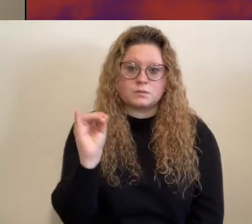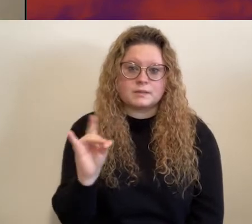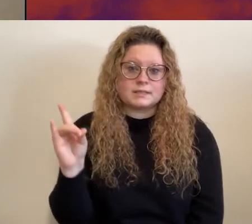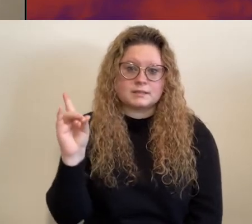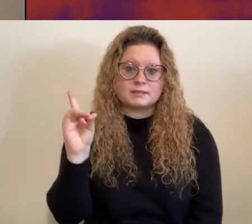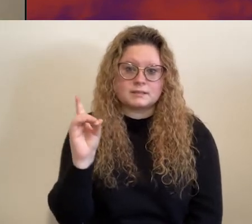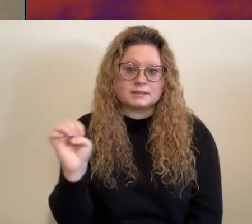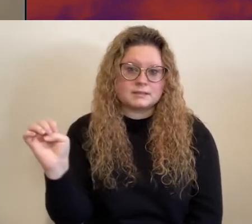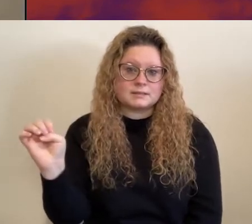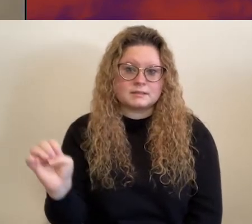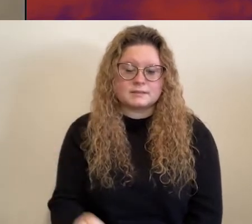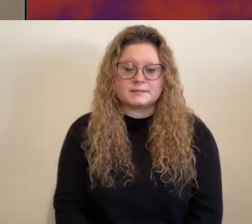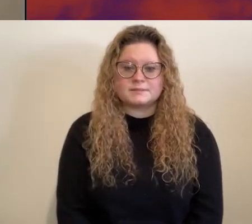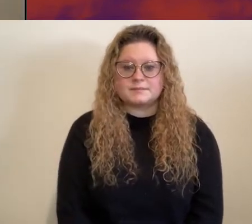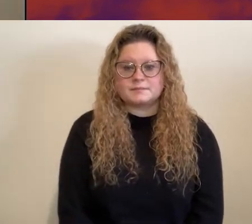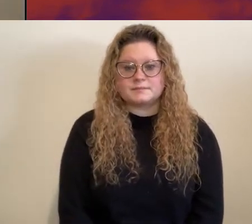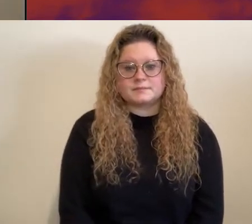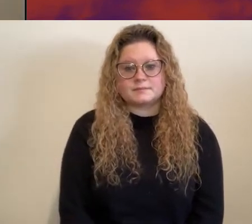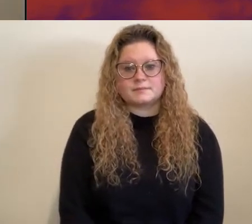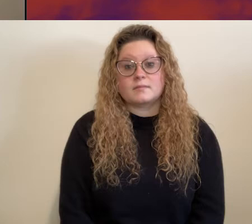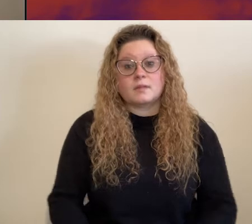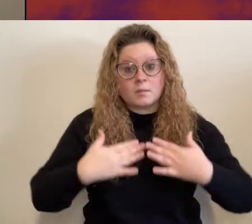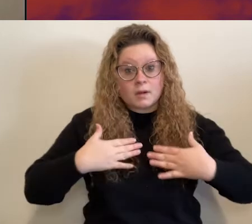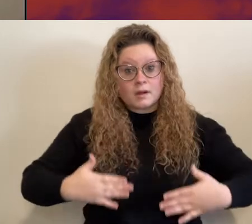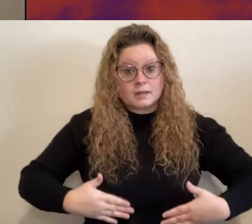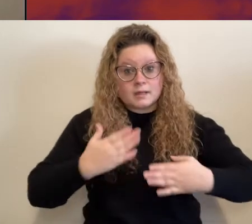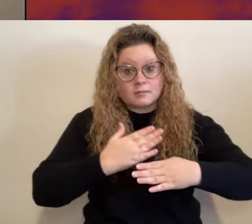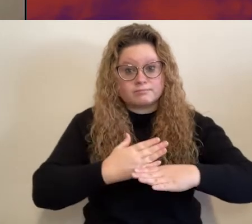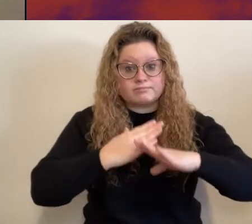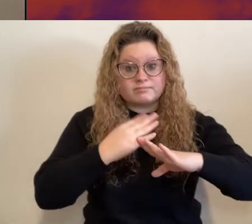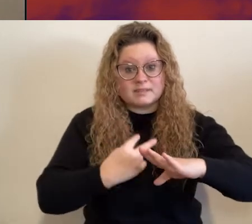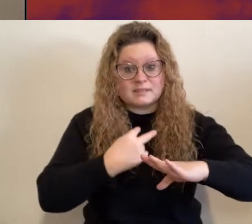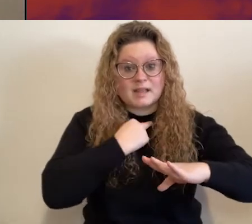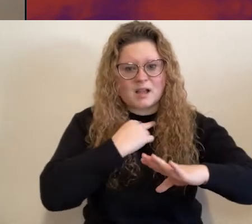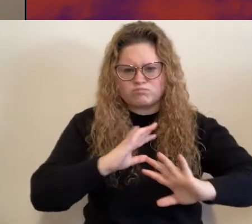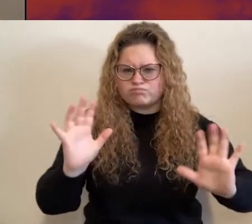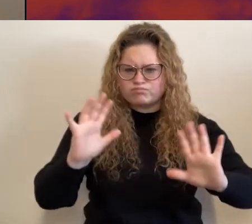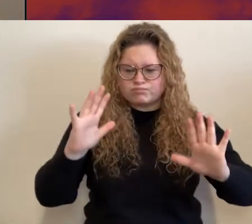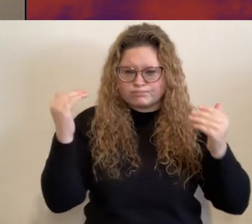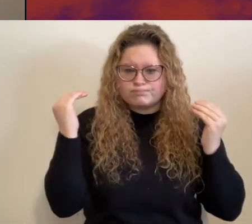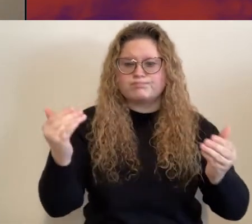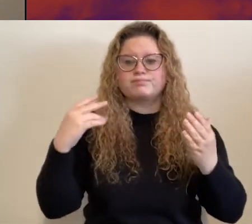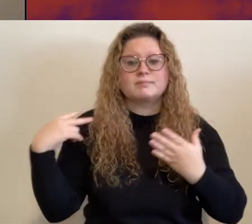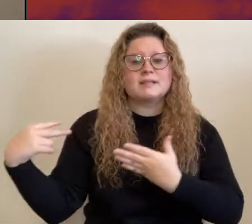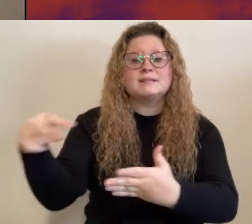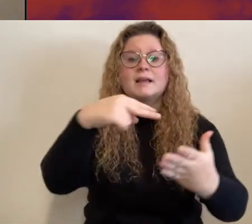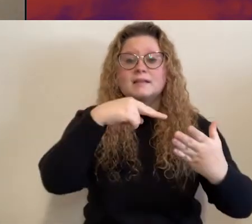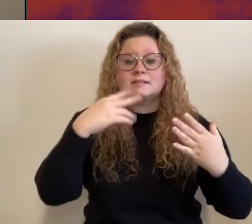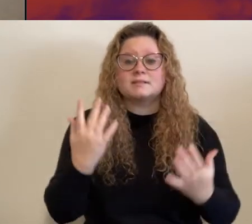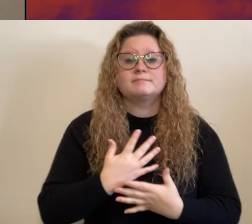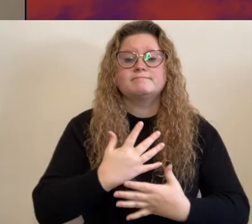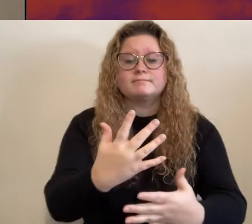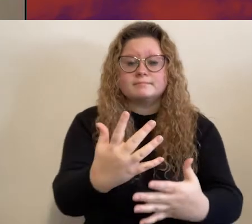di. The body is not a boundary. Dance out loud for me. Fuel up with breath. What is breath